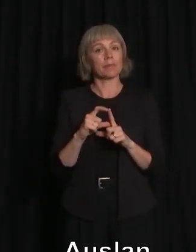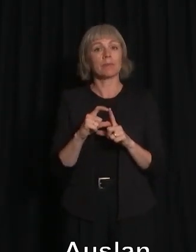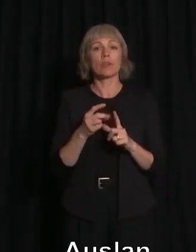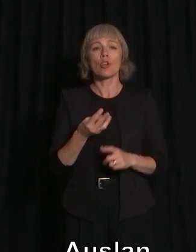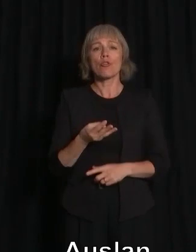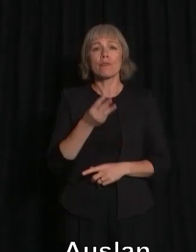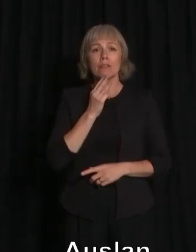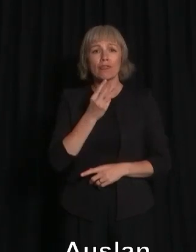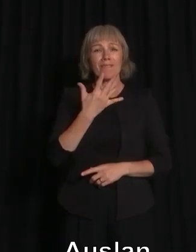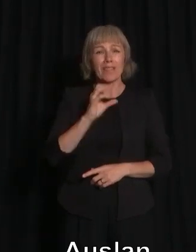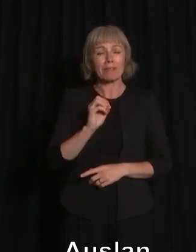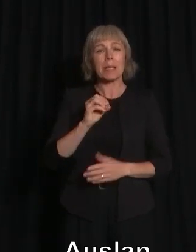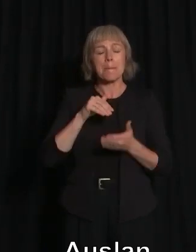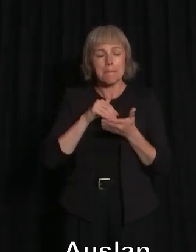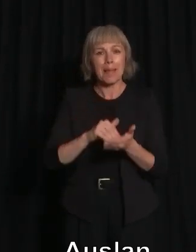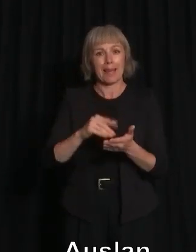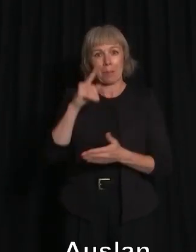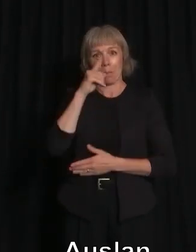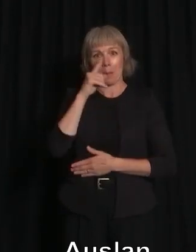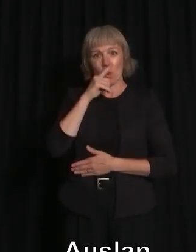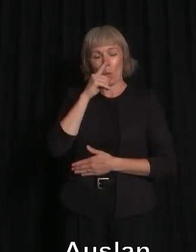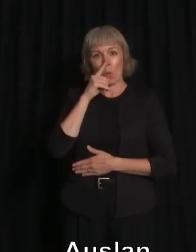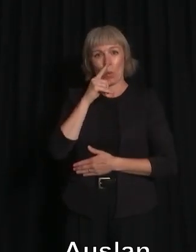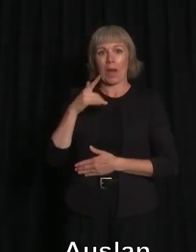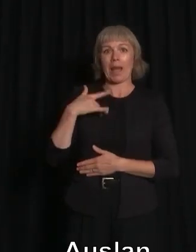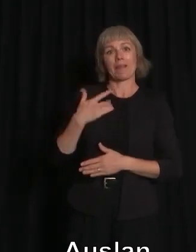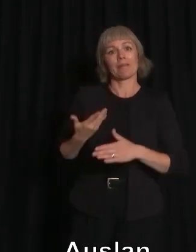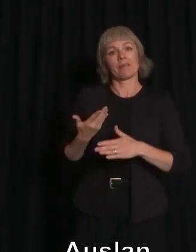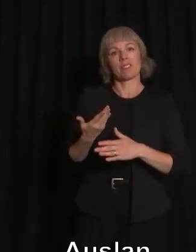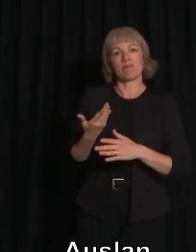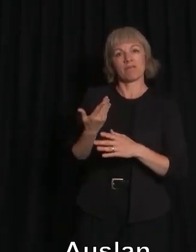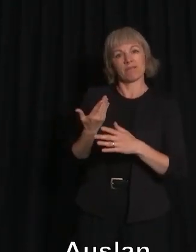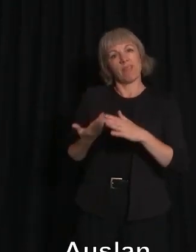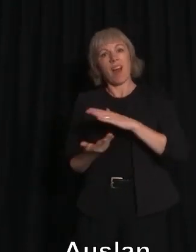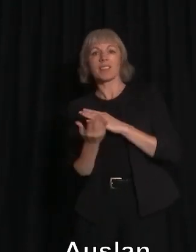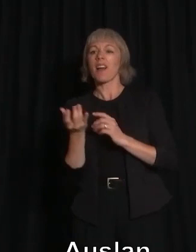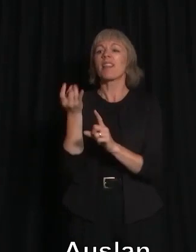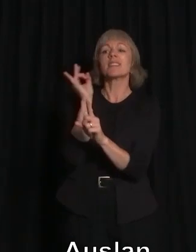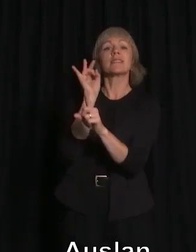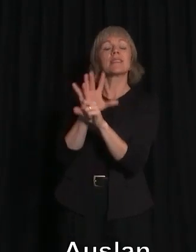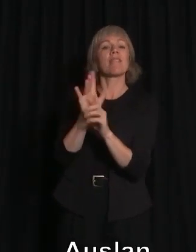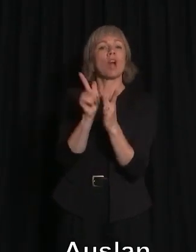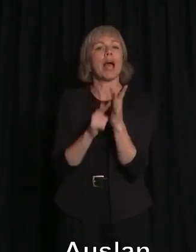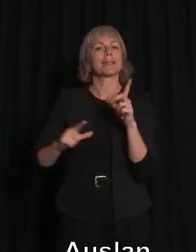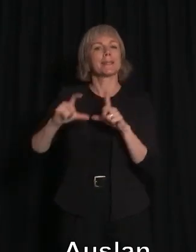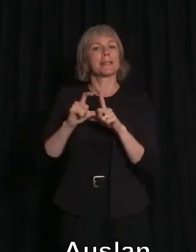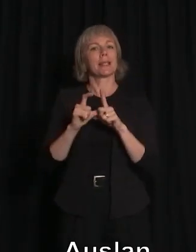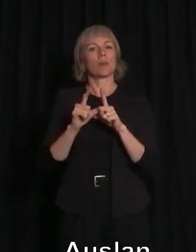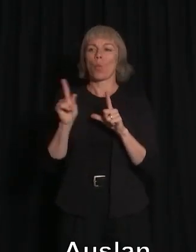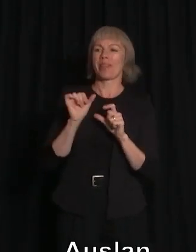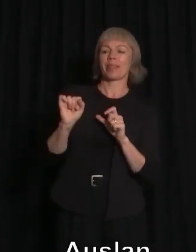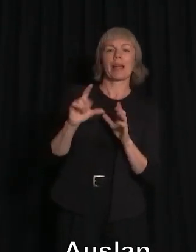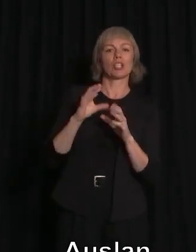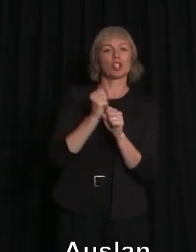million people lived already in systems of self-identification. That day, Spain, which just passed a law